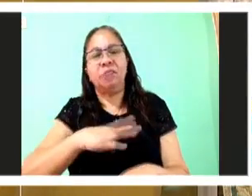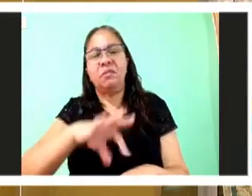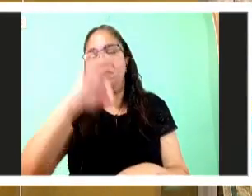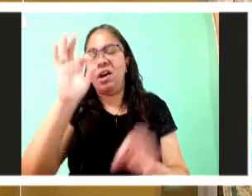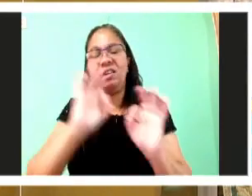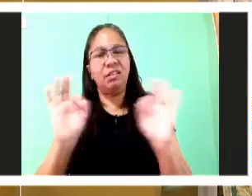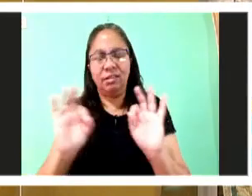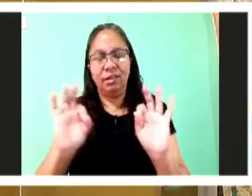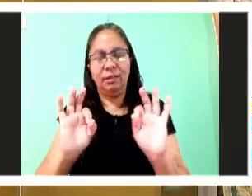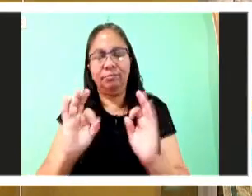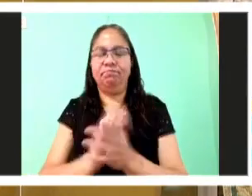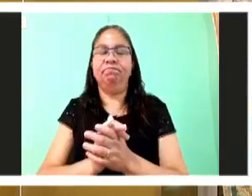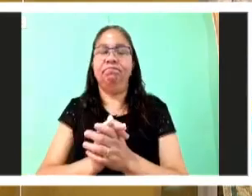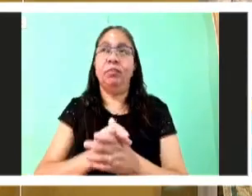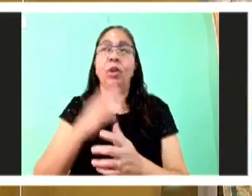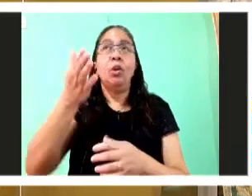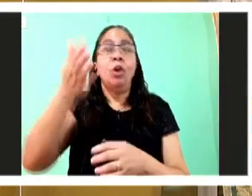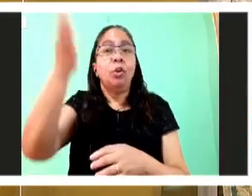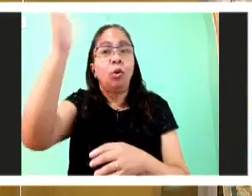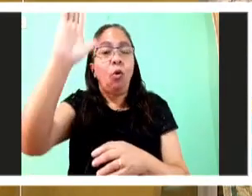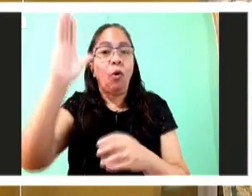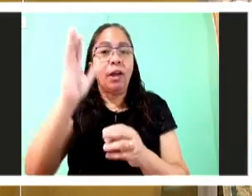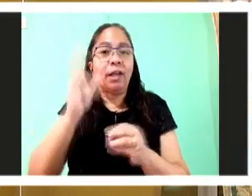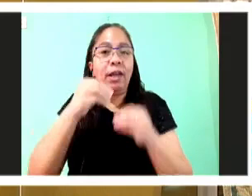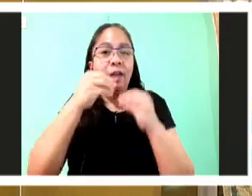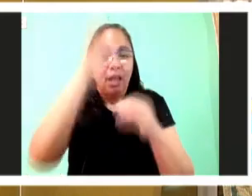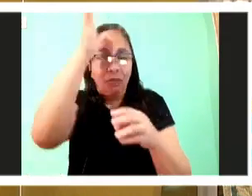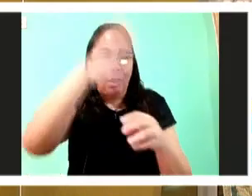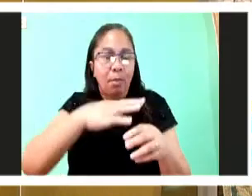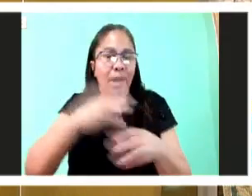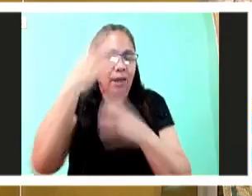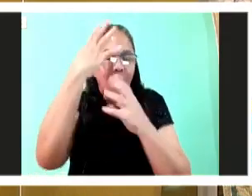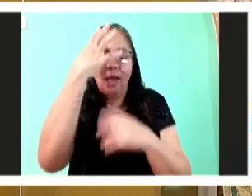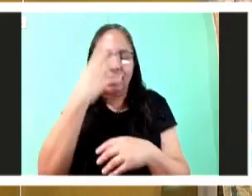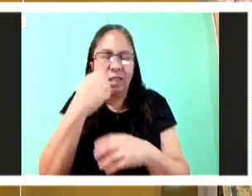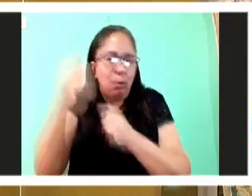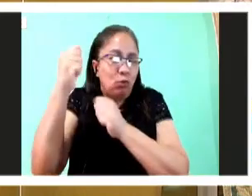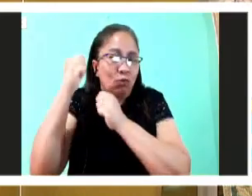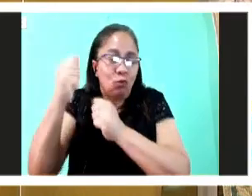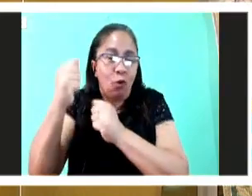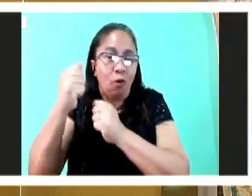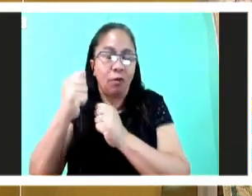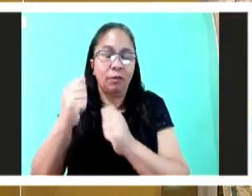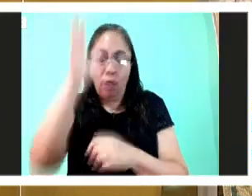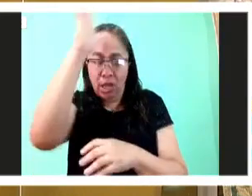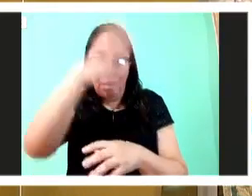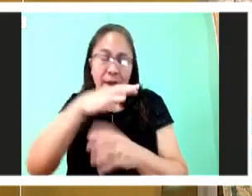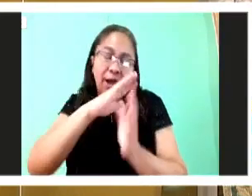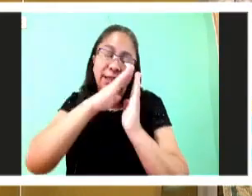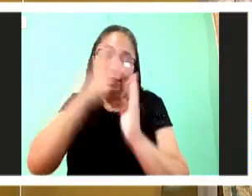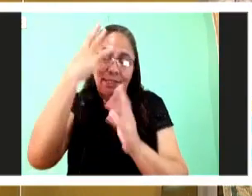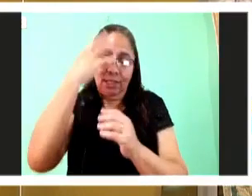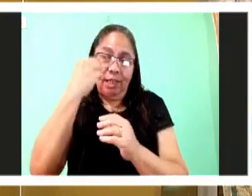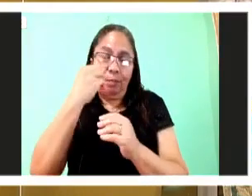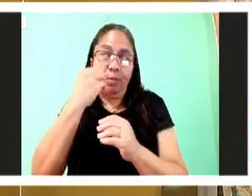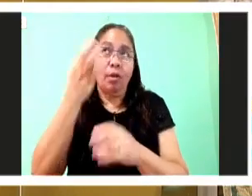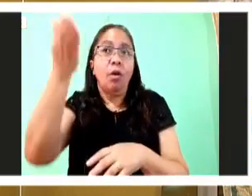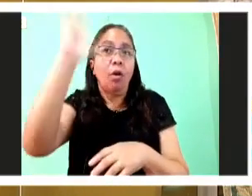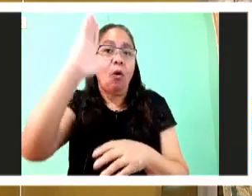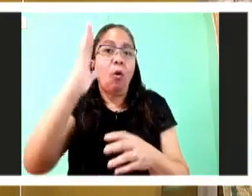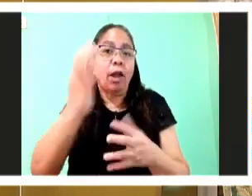God made the man fall into a deep sleep. And while he slept, he took one of his